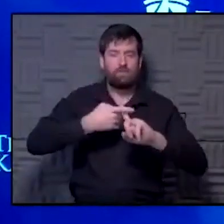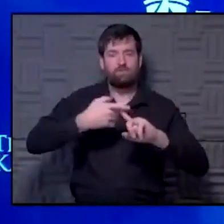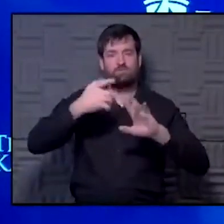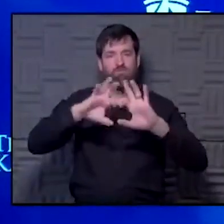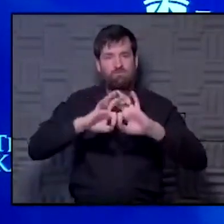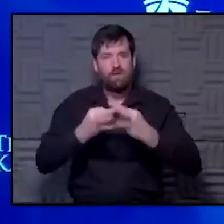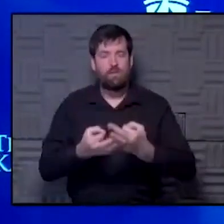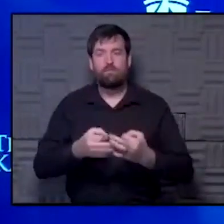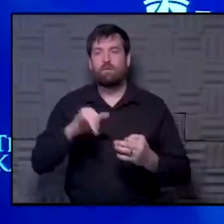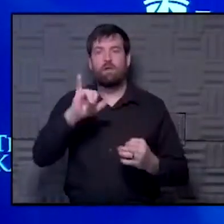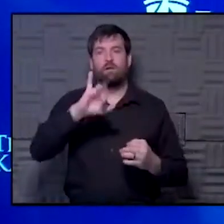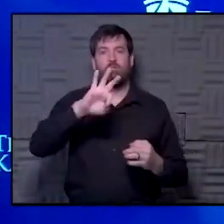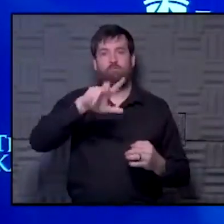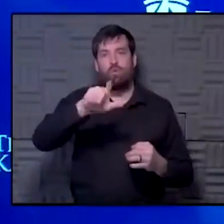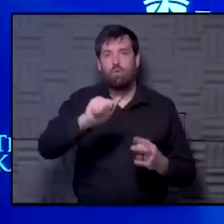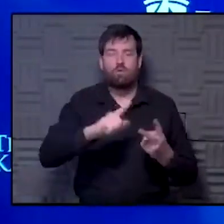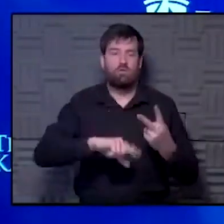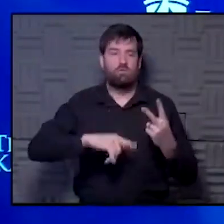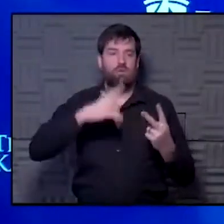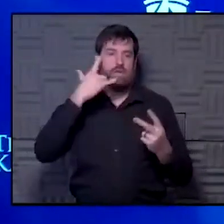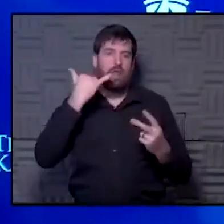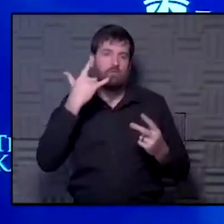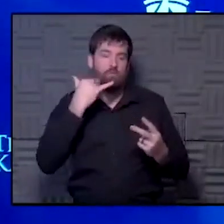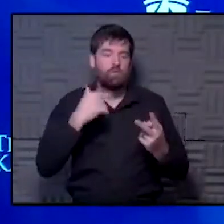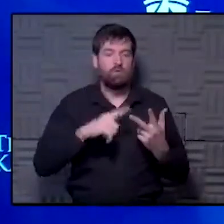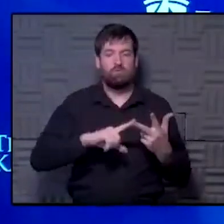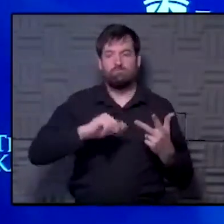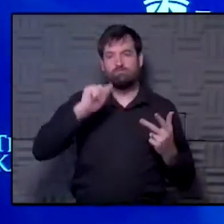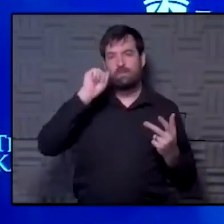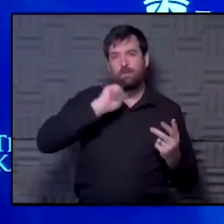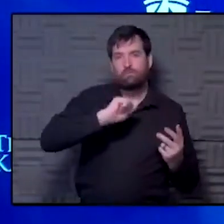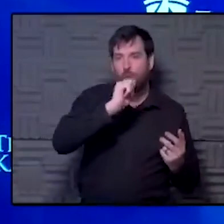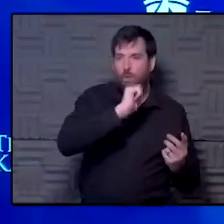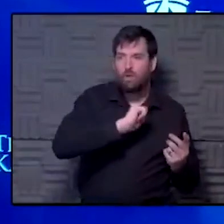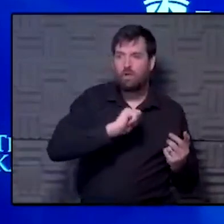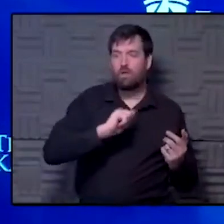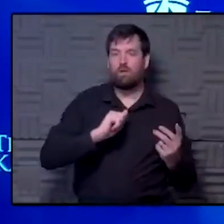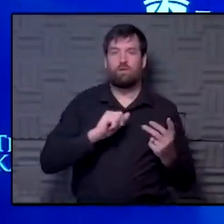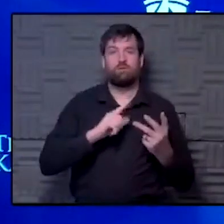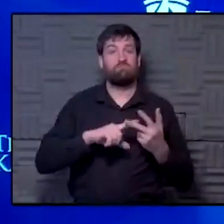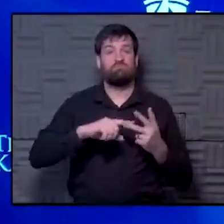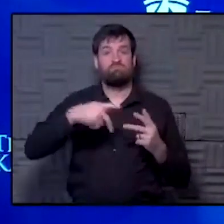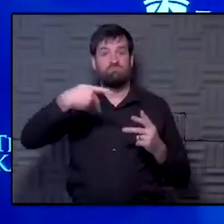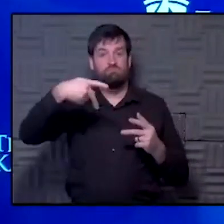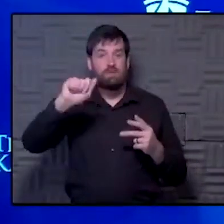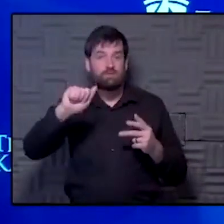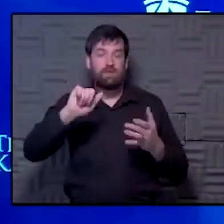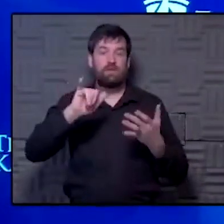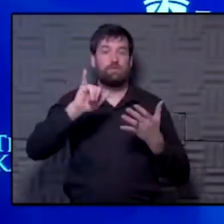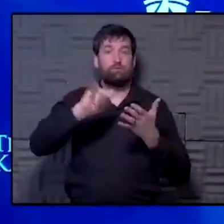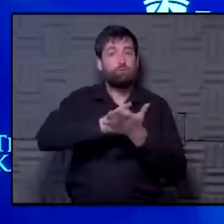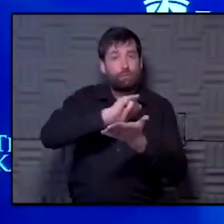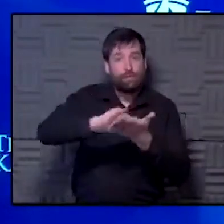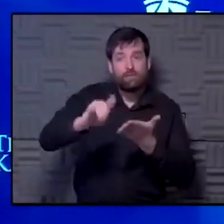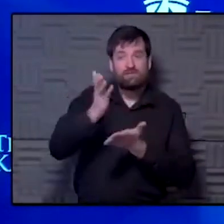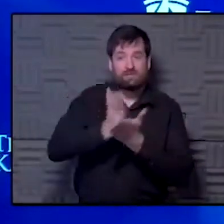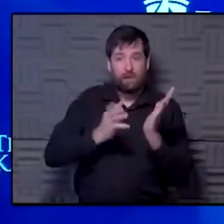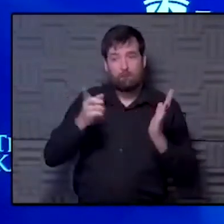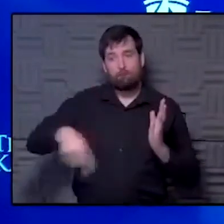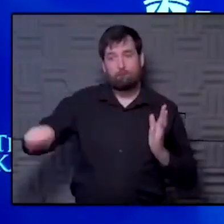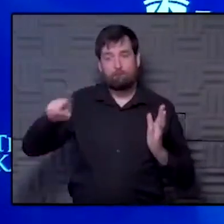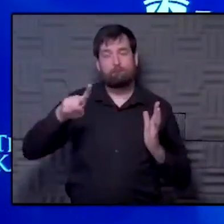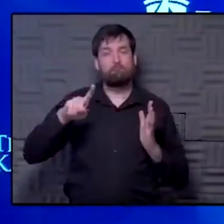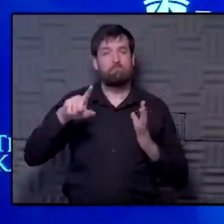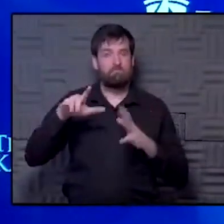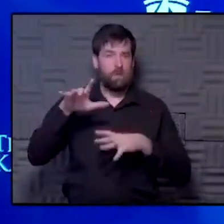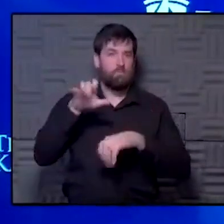like Florida, California, Arizona, even like Pennsylvania, New York. Some of them are starting to make